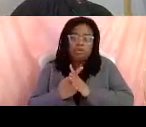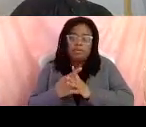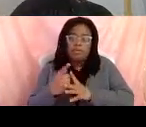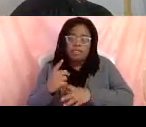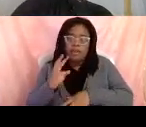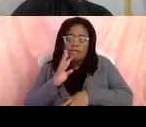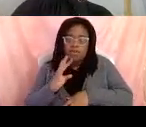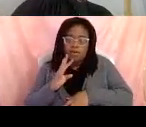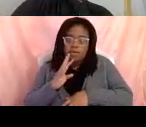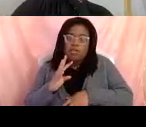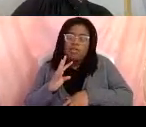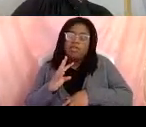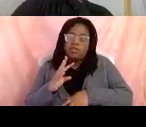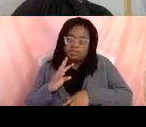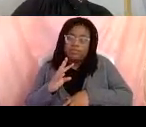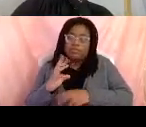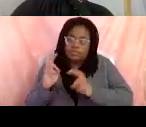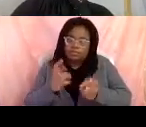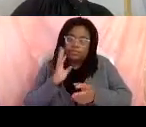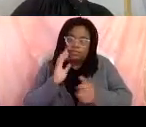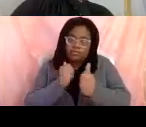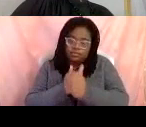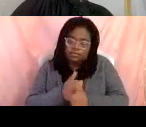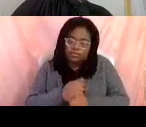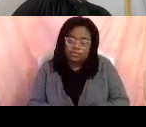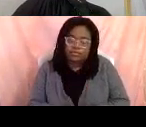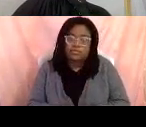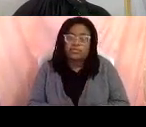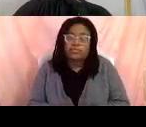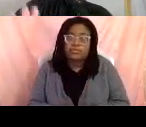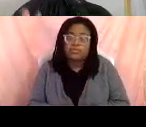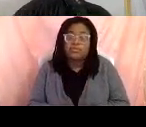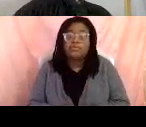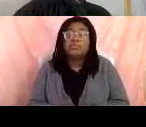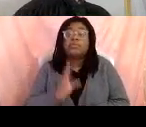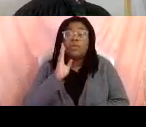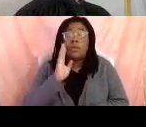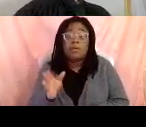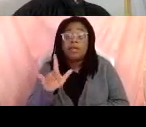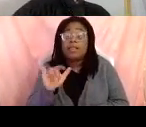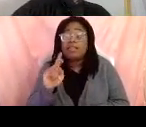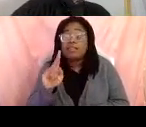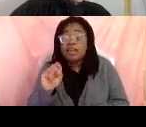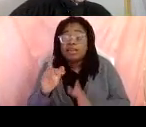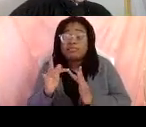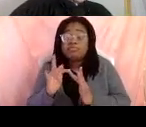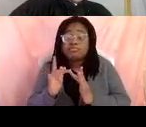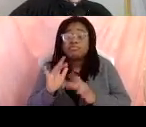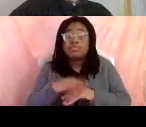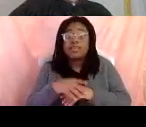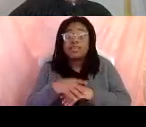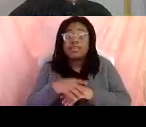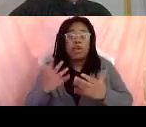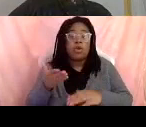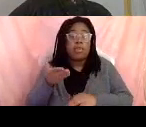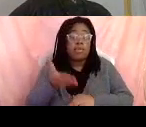follow. And there will be links in the chat. There are already